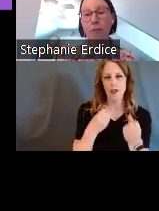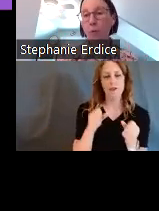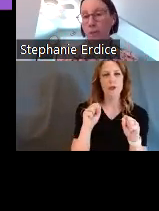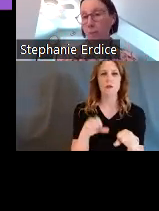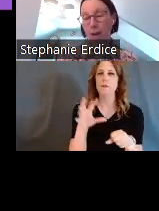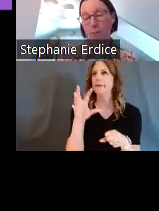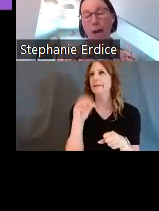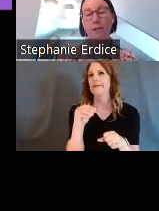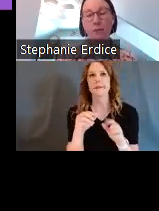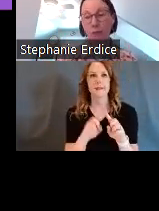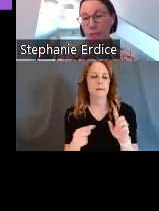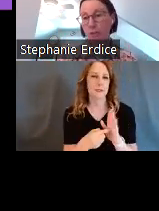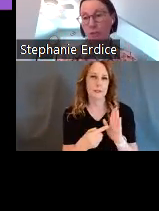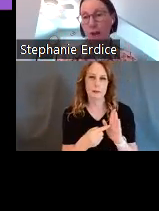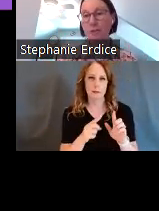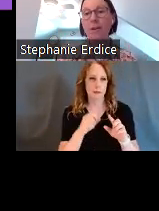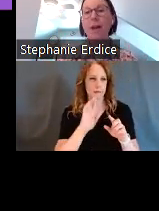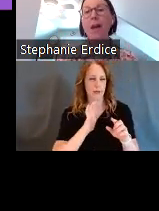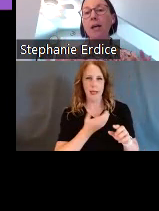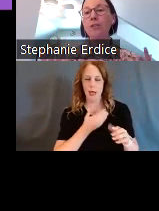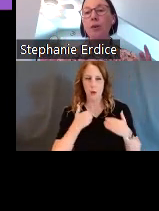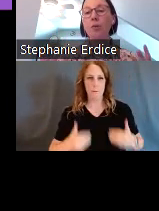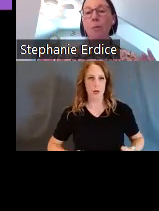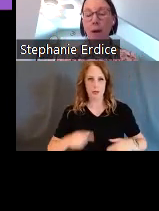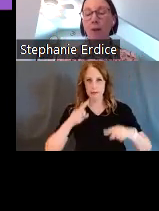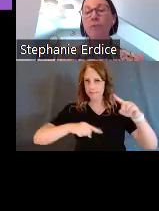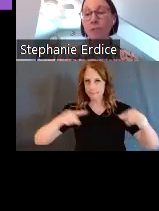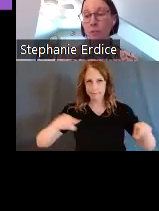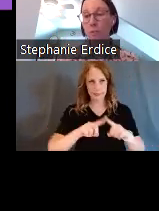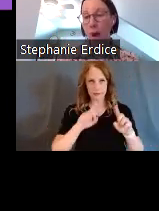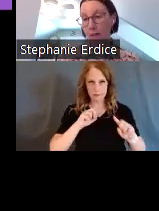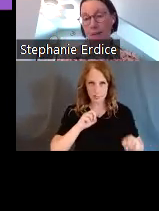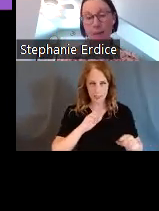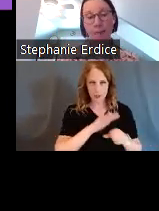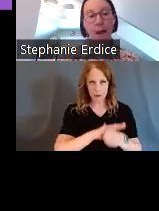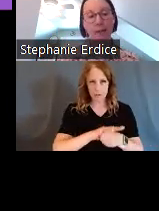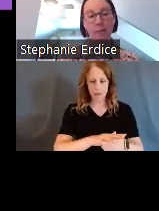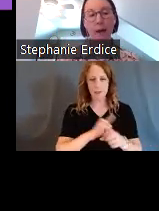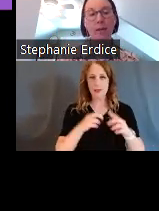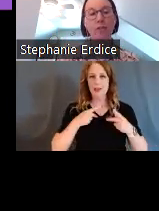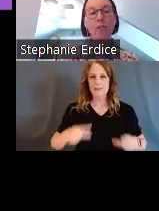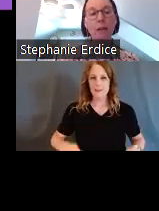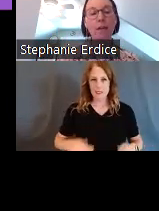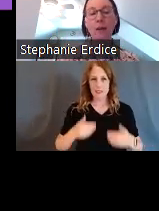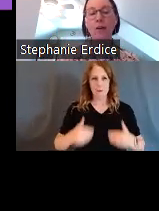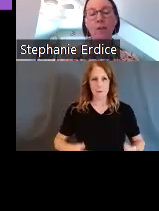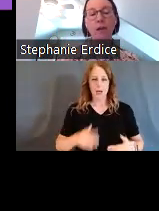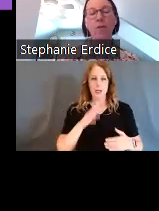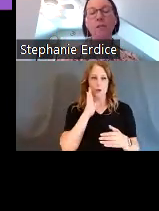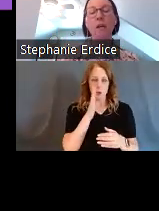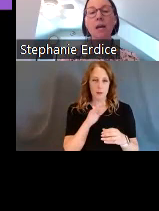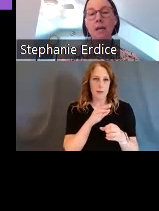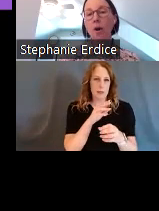symptoms. Everyone's body reacts differently to stress. And so, but our physical body is impacted by it. So taking care